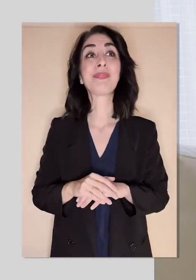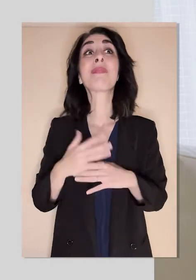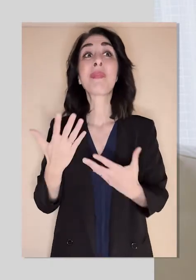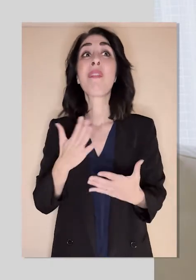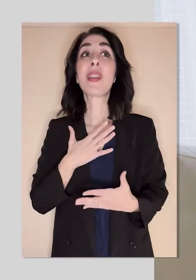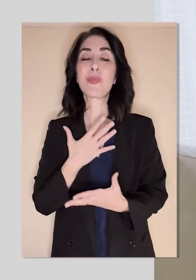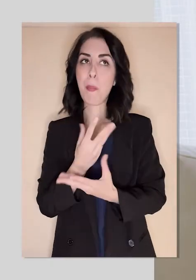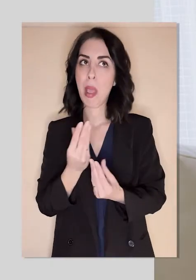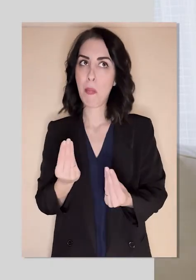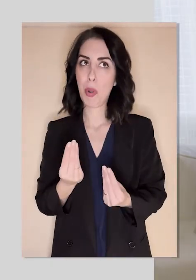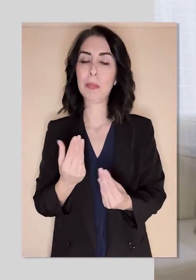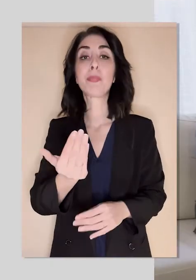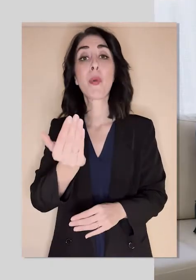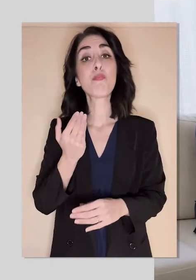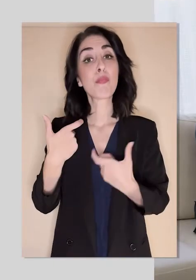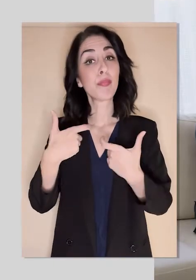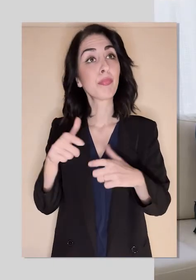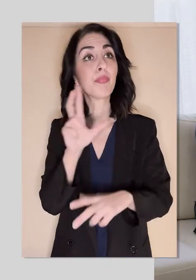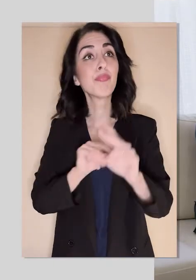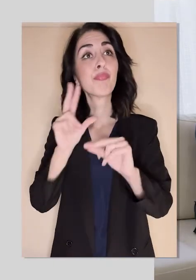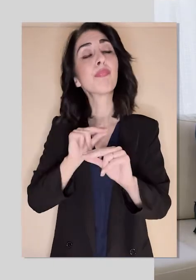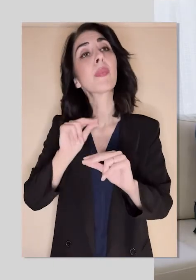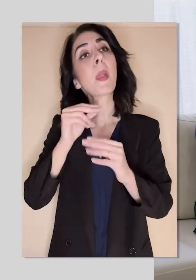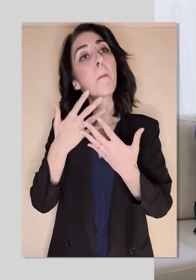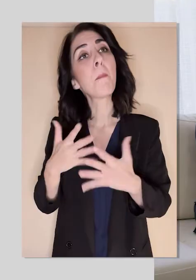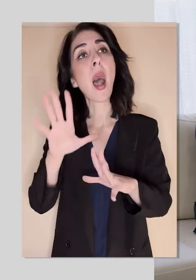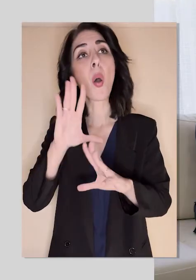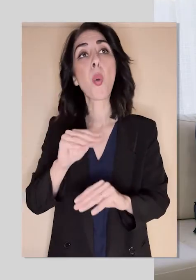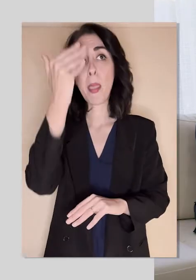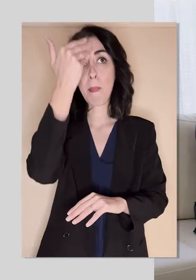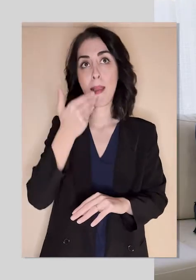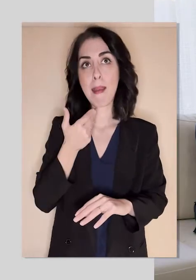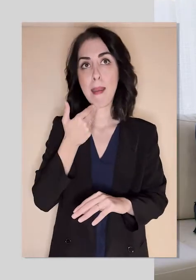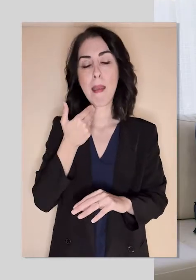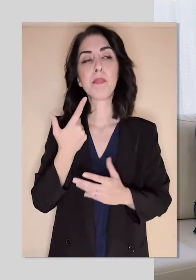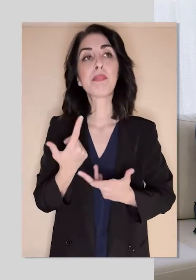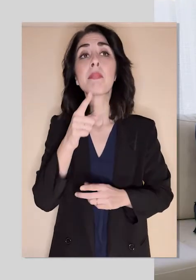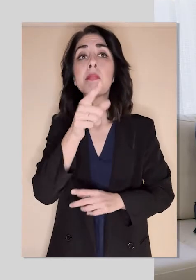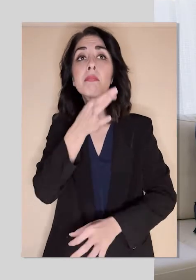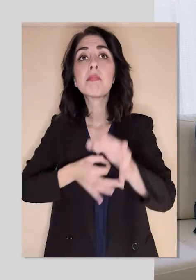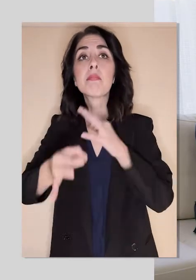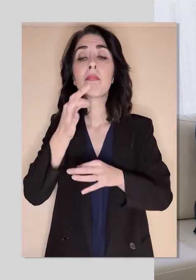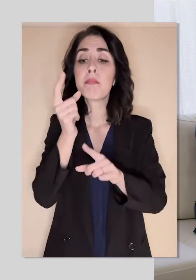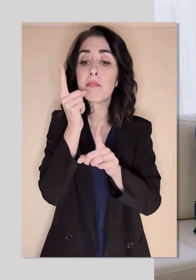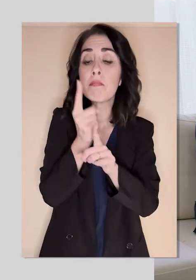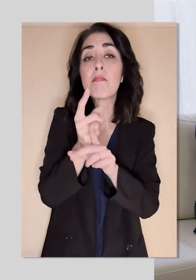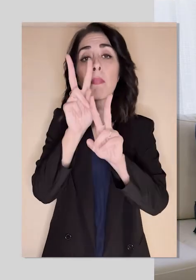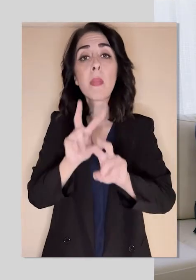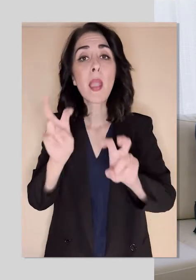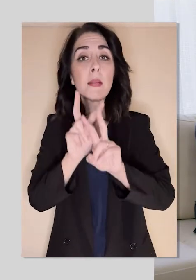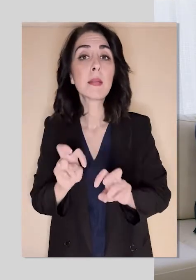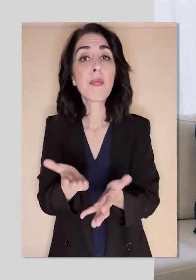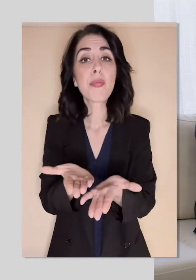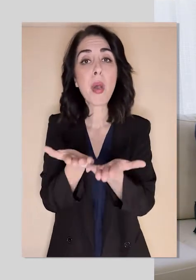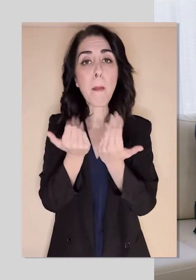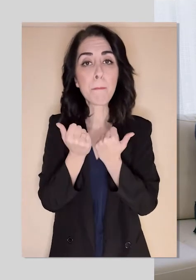been discussing about migraine in previous video, the clinical picture, and you just said that there are no tests, so the diagnosis is made